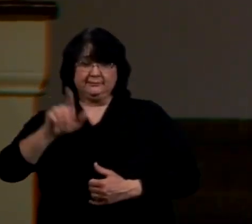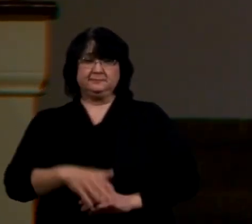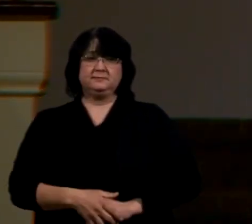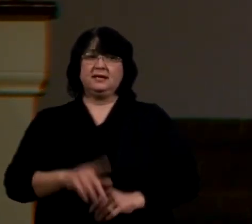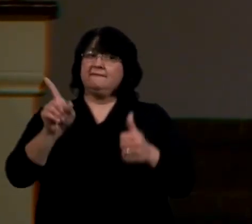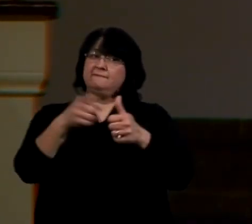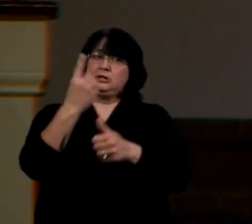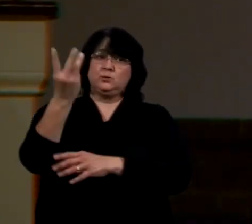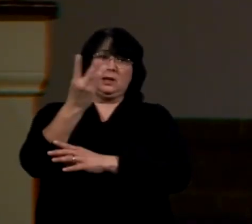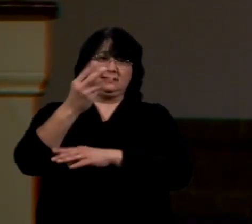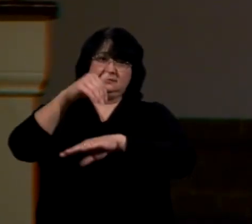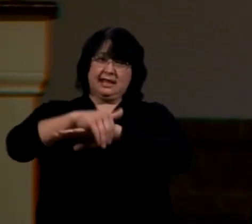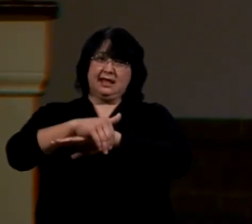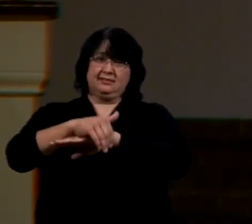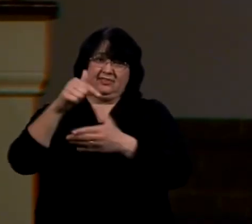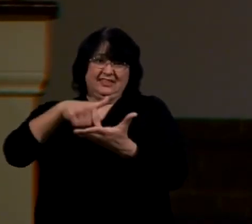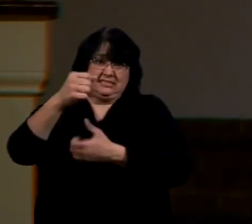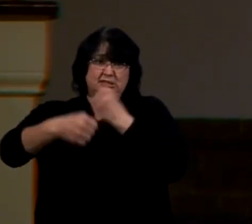2021, first Wednesday of the year.